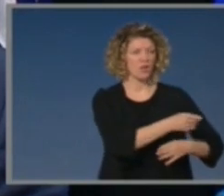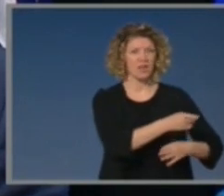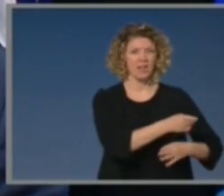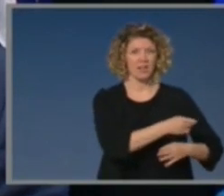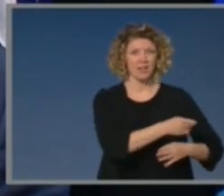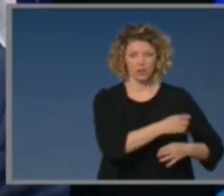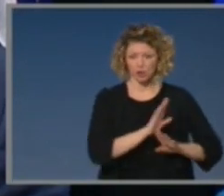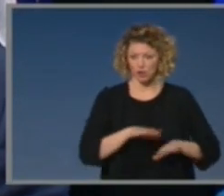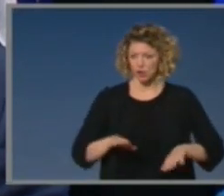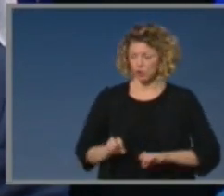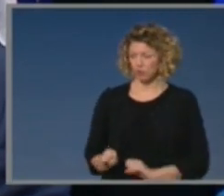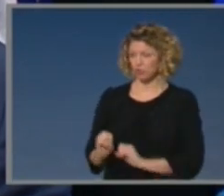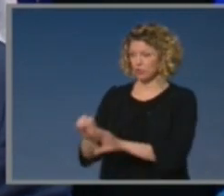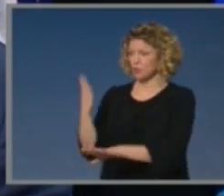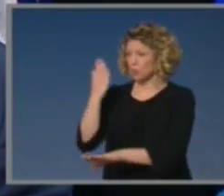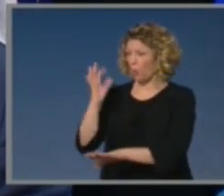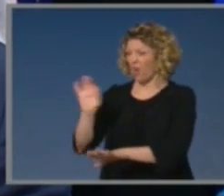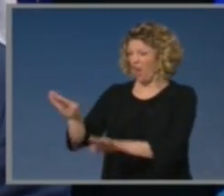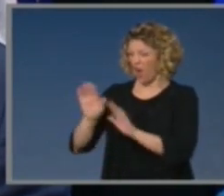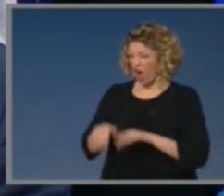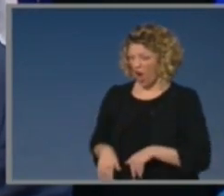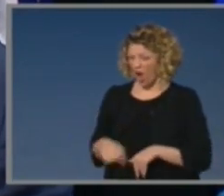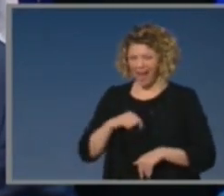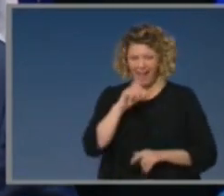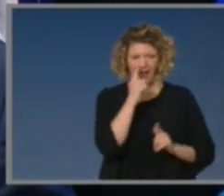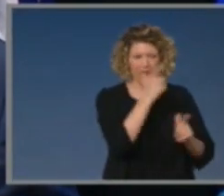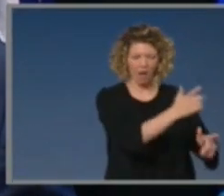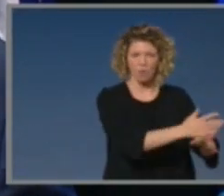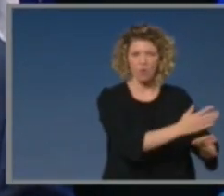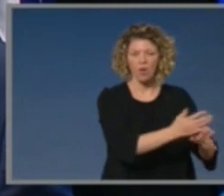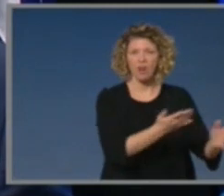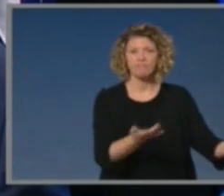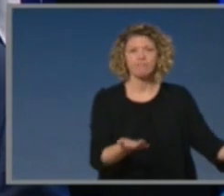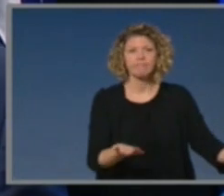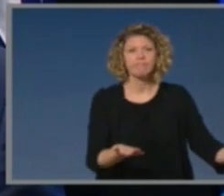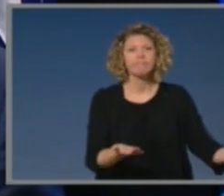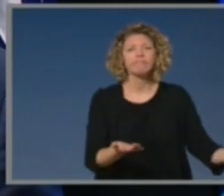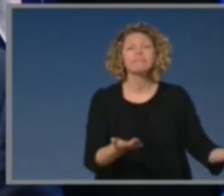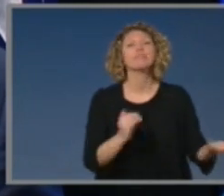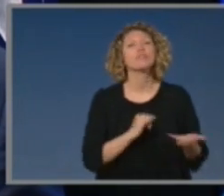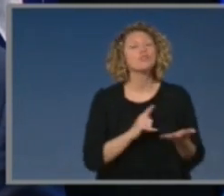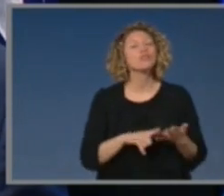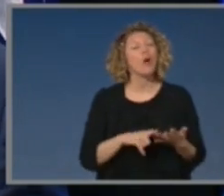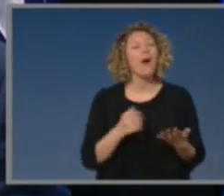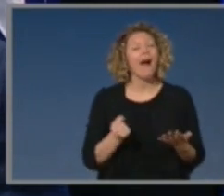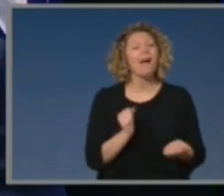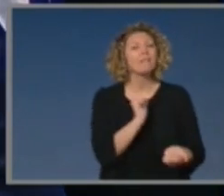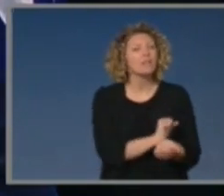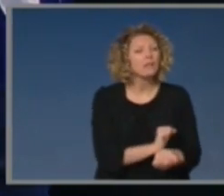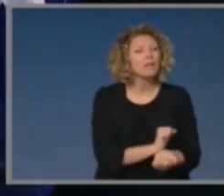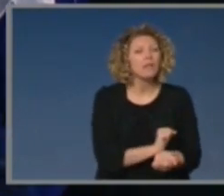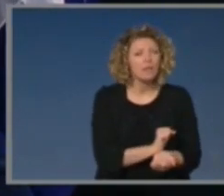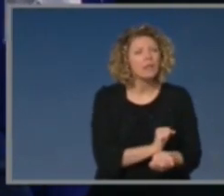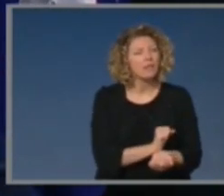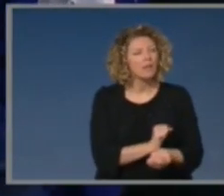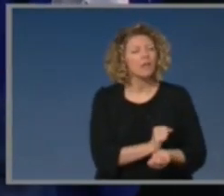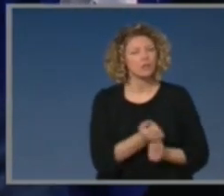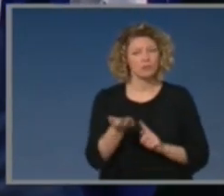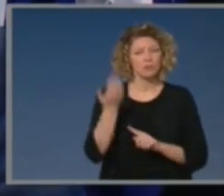employment sectors. And that's why we were so cautious with the rush that was taking place some months